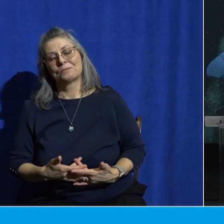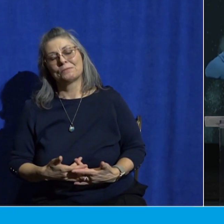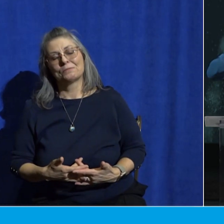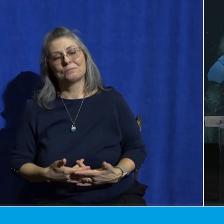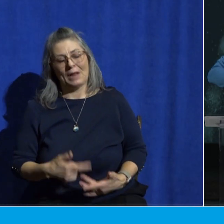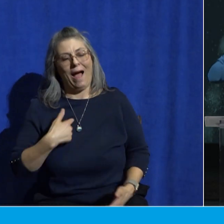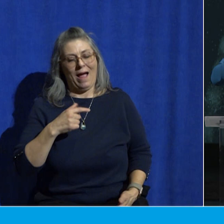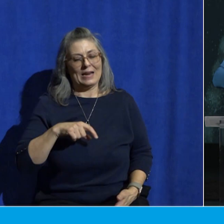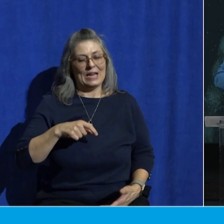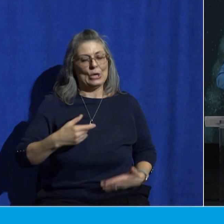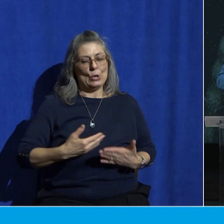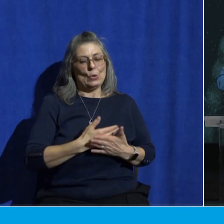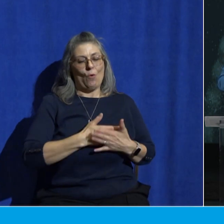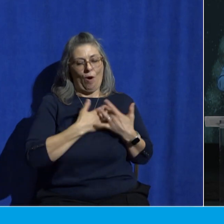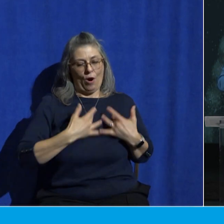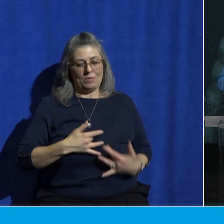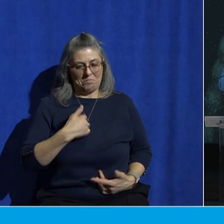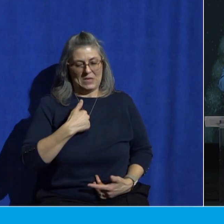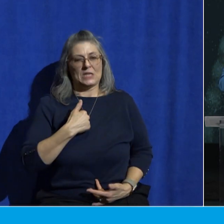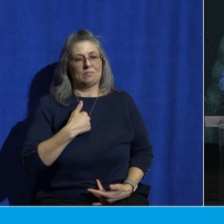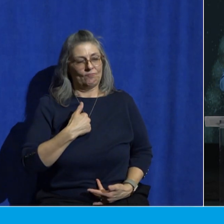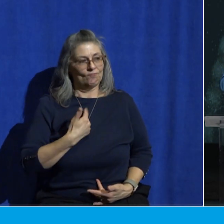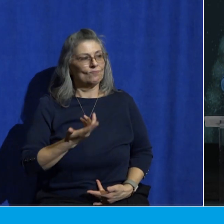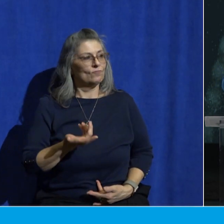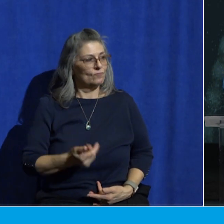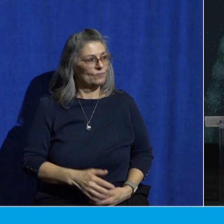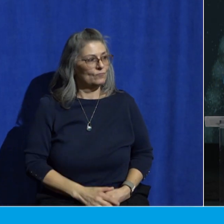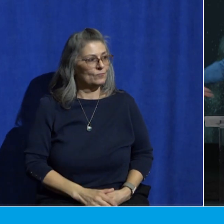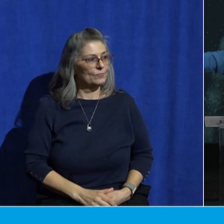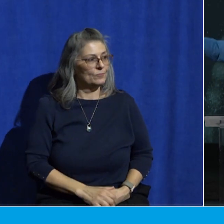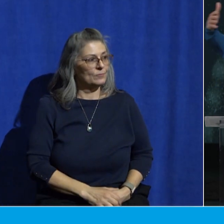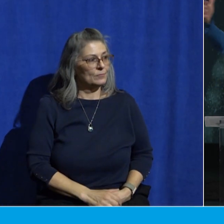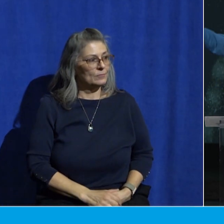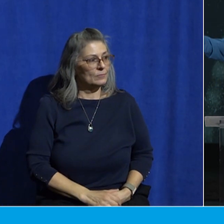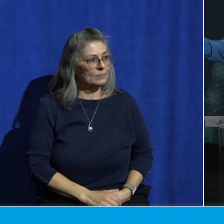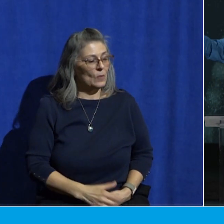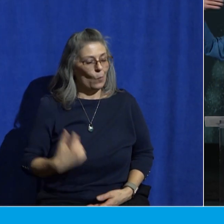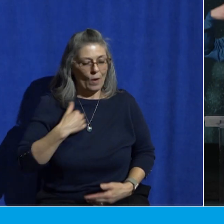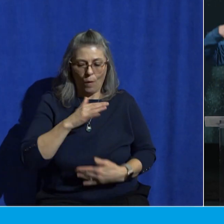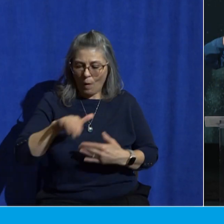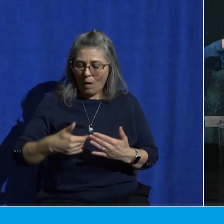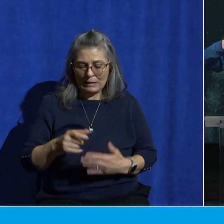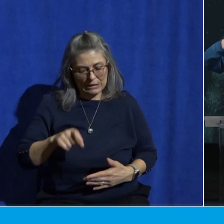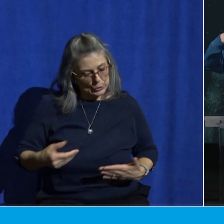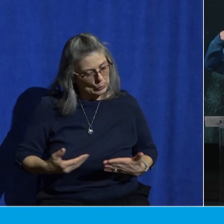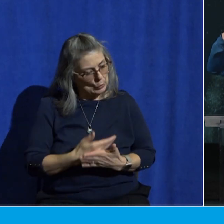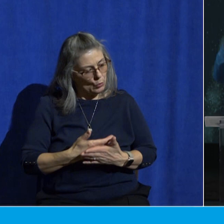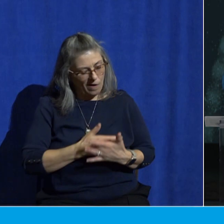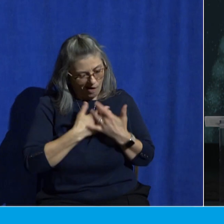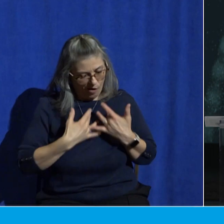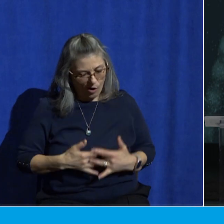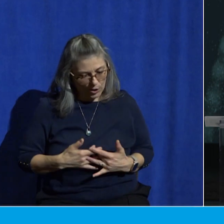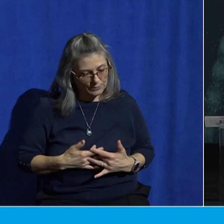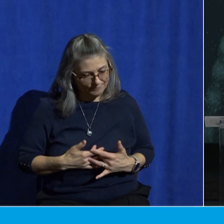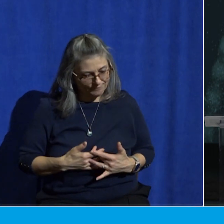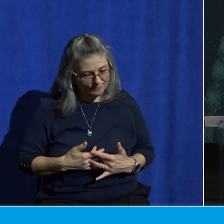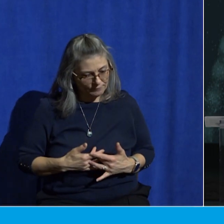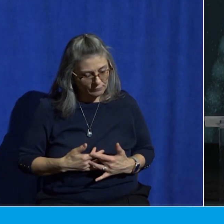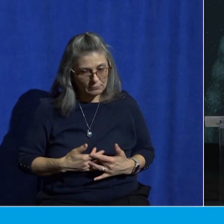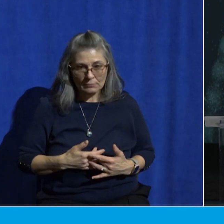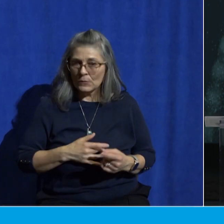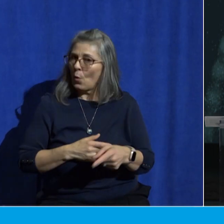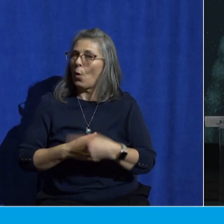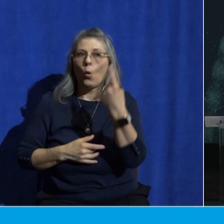I need a new heart. We all need new hearts. And there's only